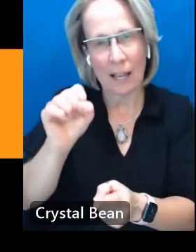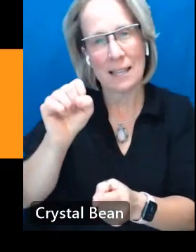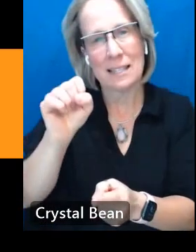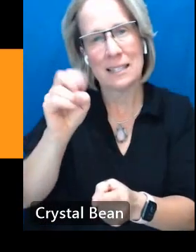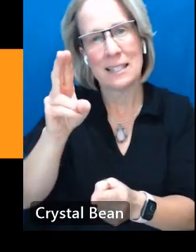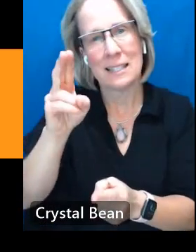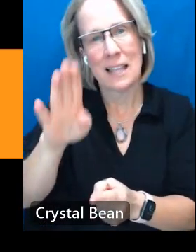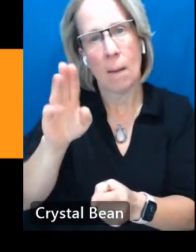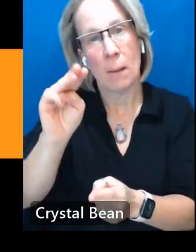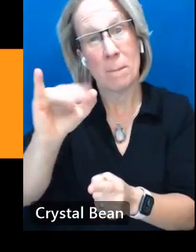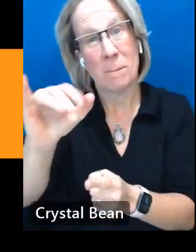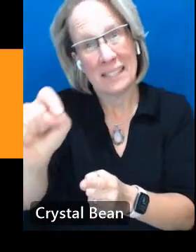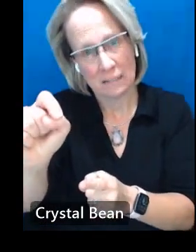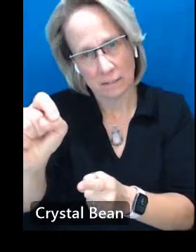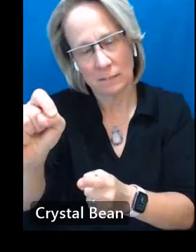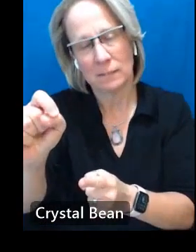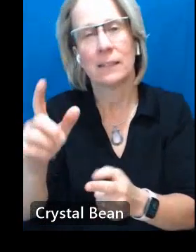chain.